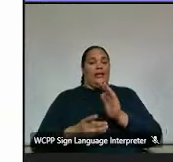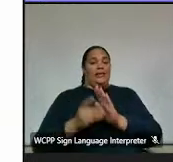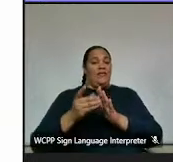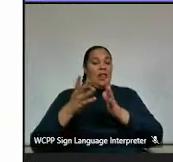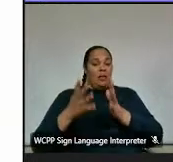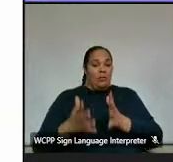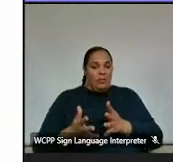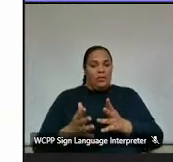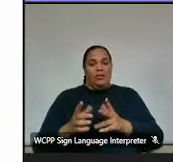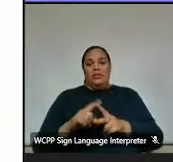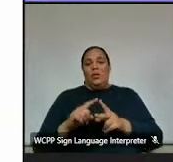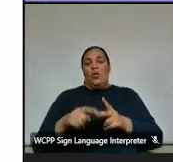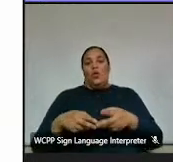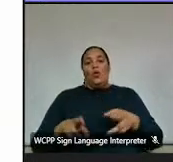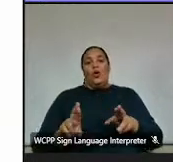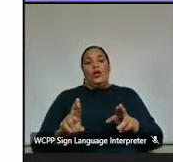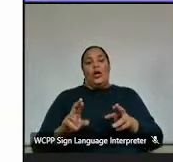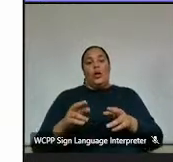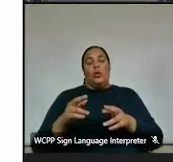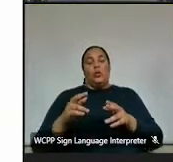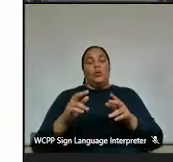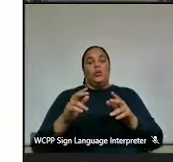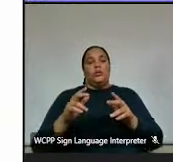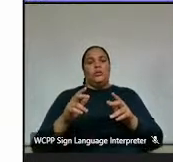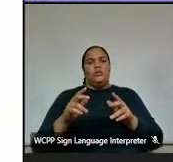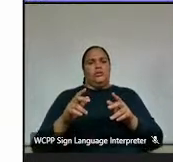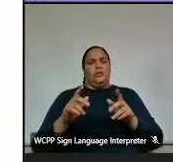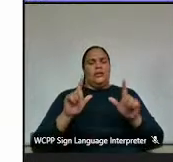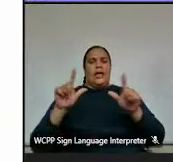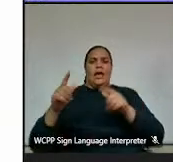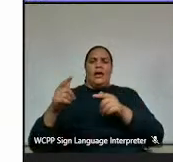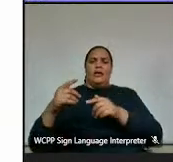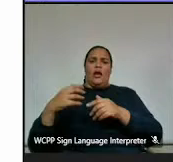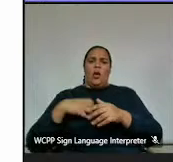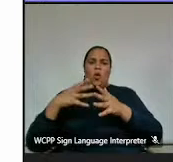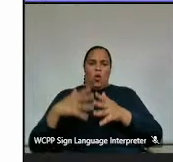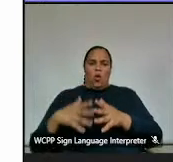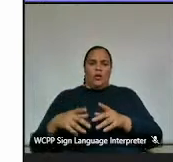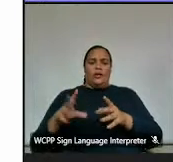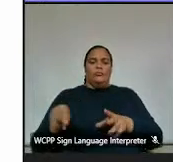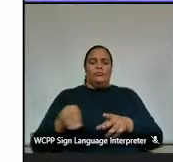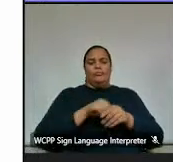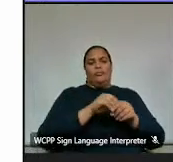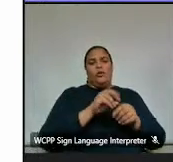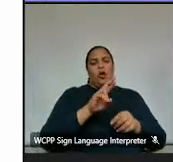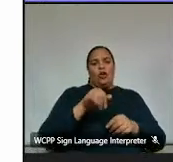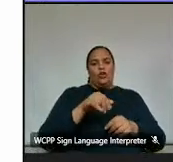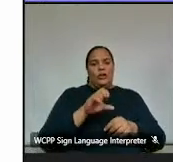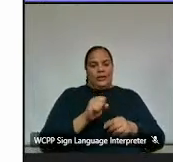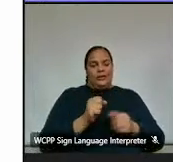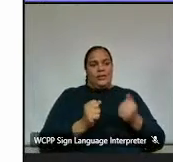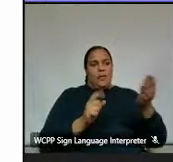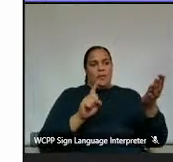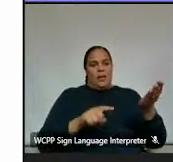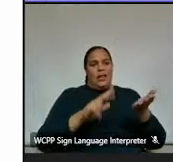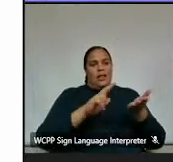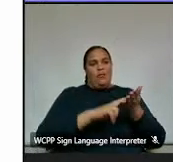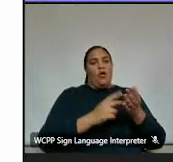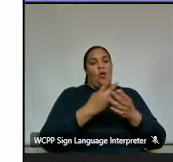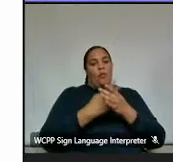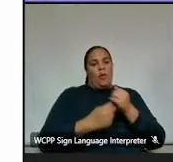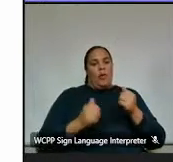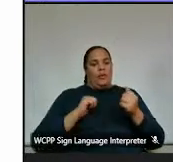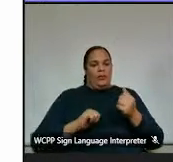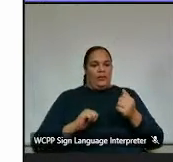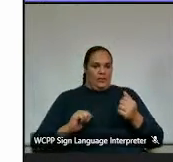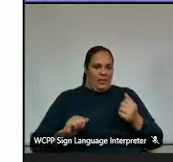and roadside owners in relation to RJSs must be submitted and approved by both the